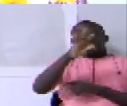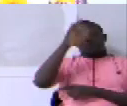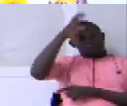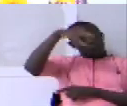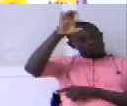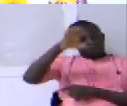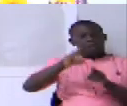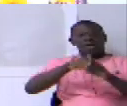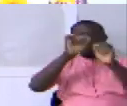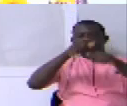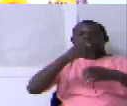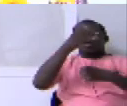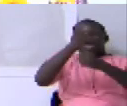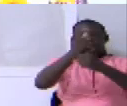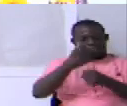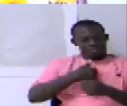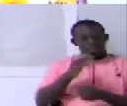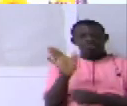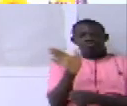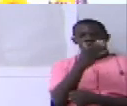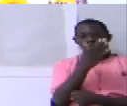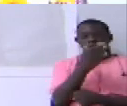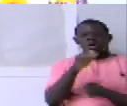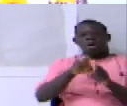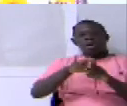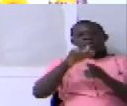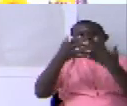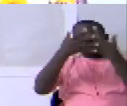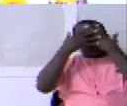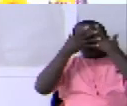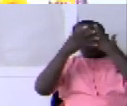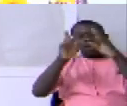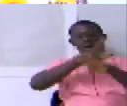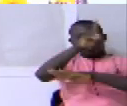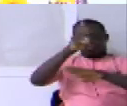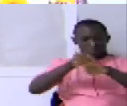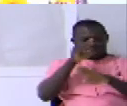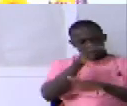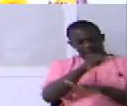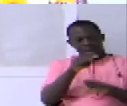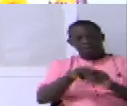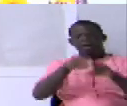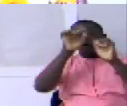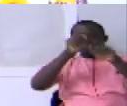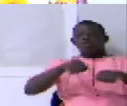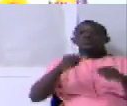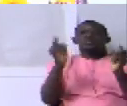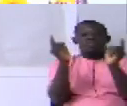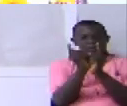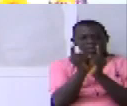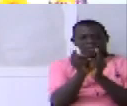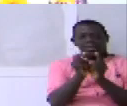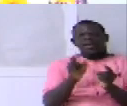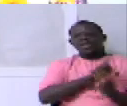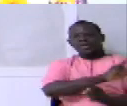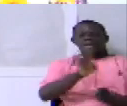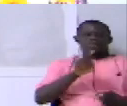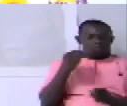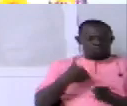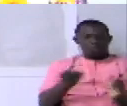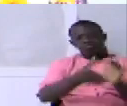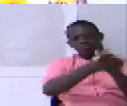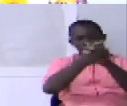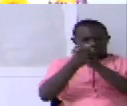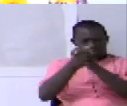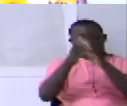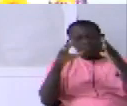will help me to go to the prisons, so that I will shake hands with these people. Pour nit